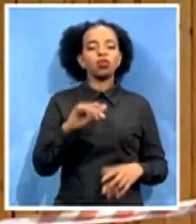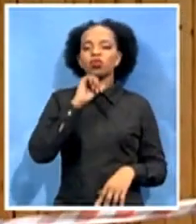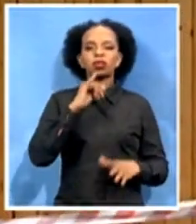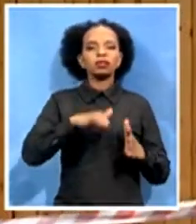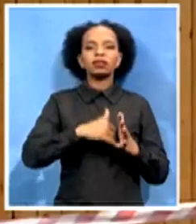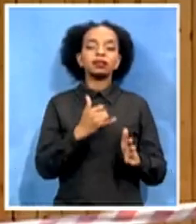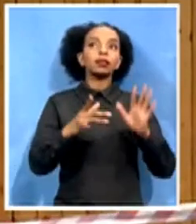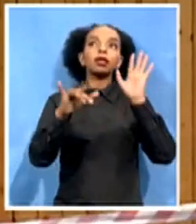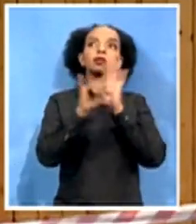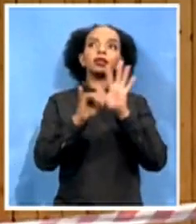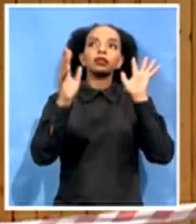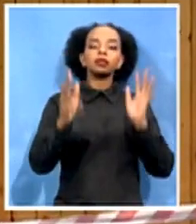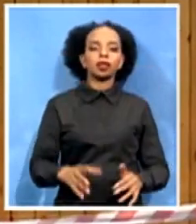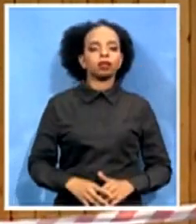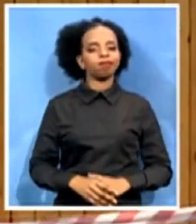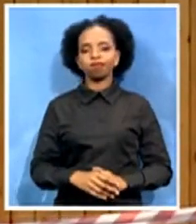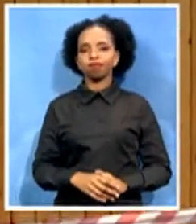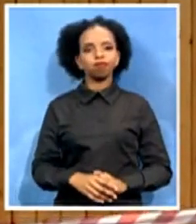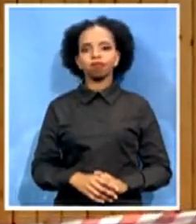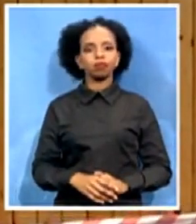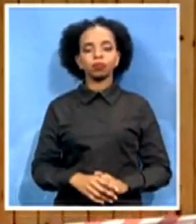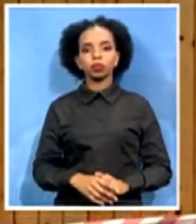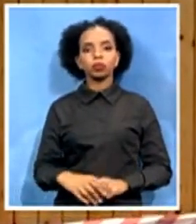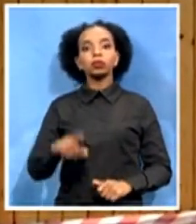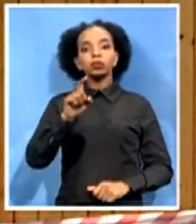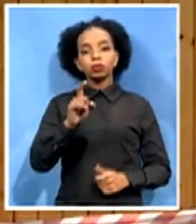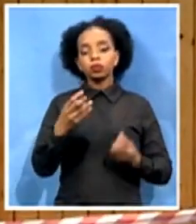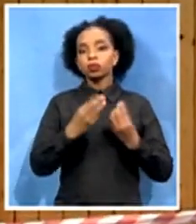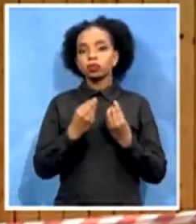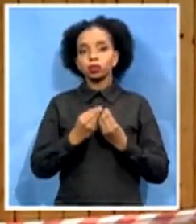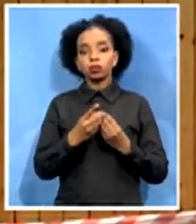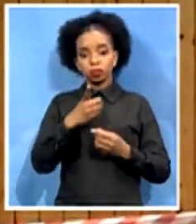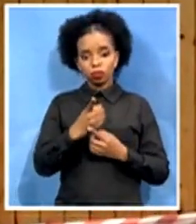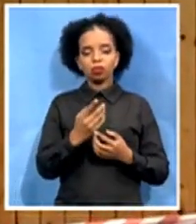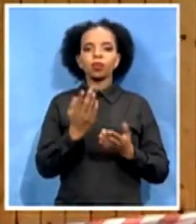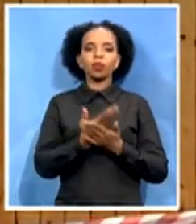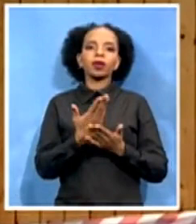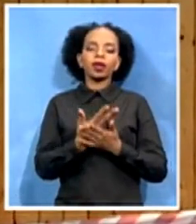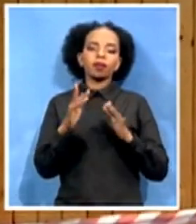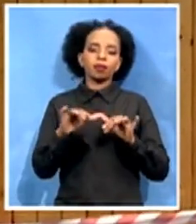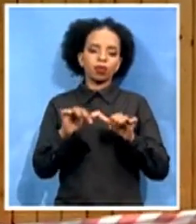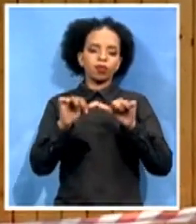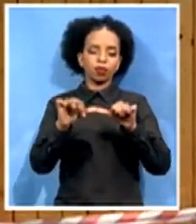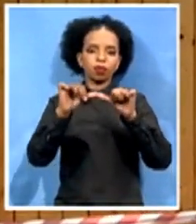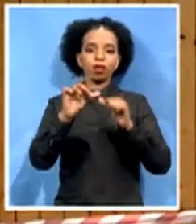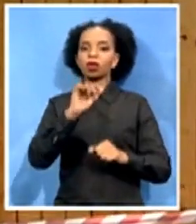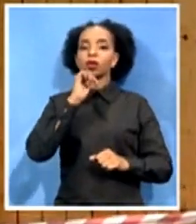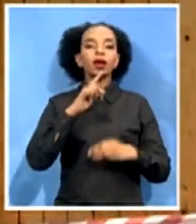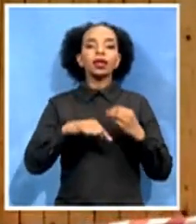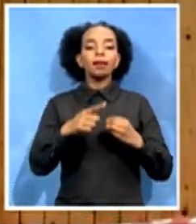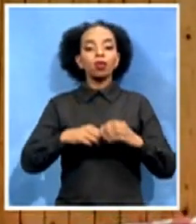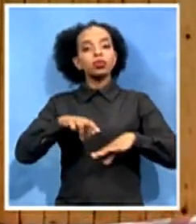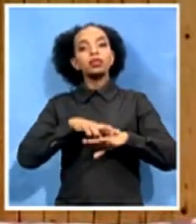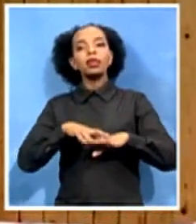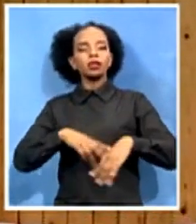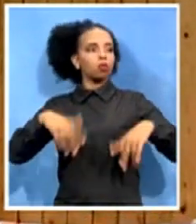in such a way it's going to bring about peace. That's the only way to move forward. It's not about race, it's not about your skin color, it's not about what ethnicity